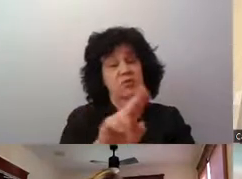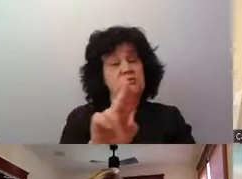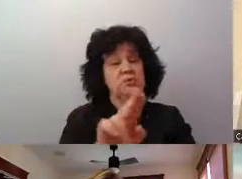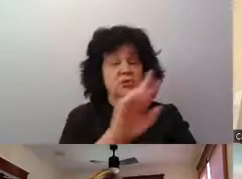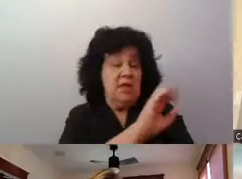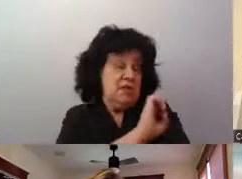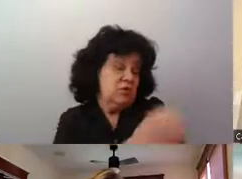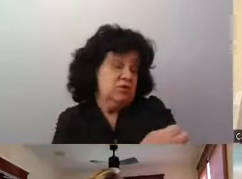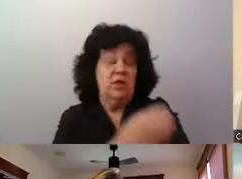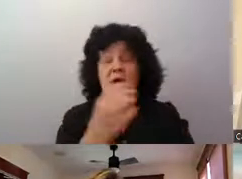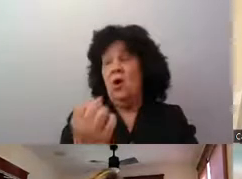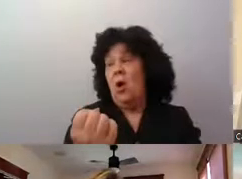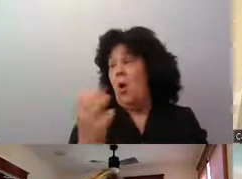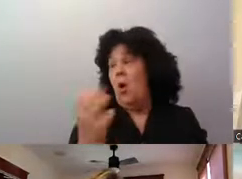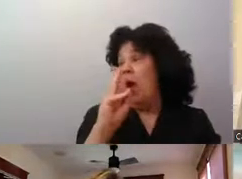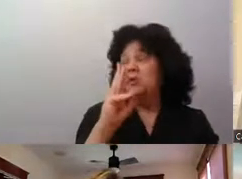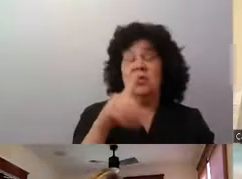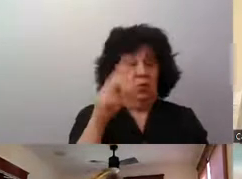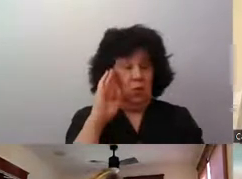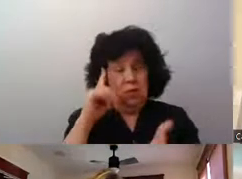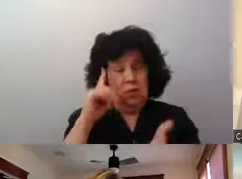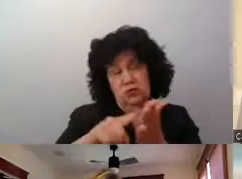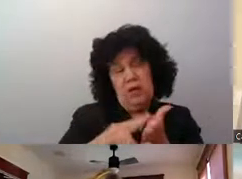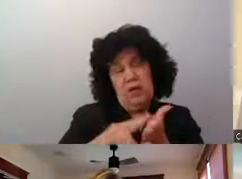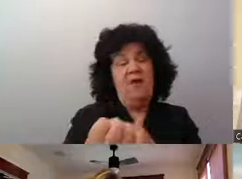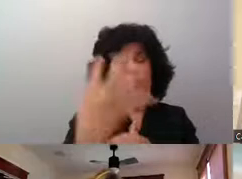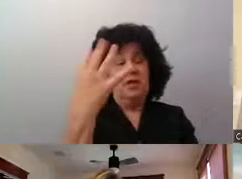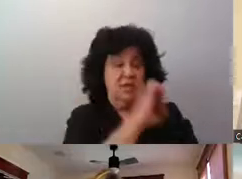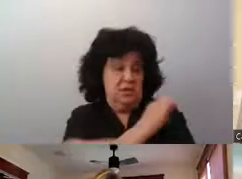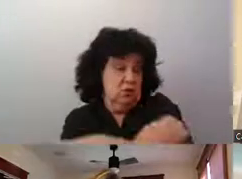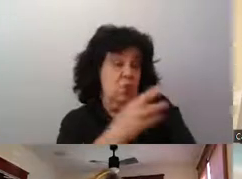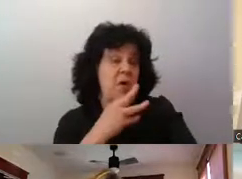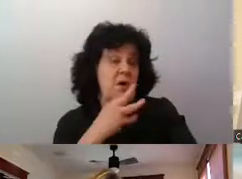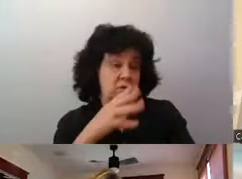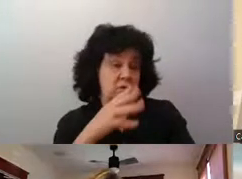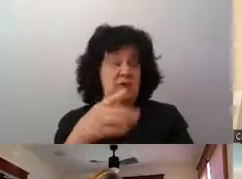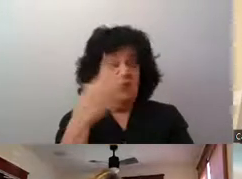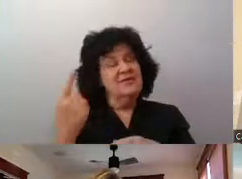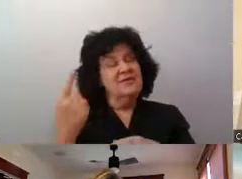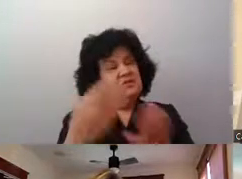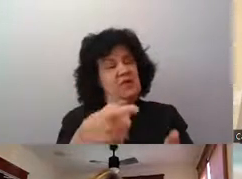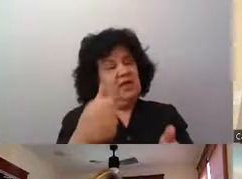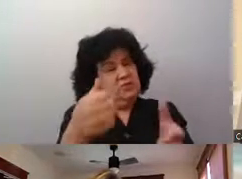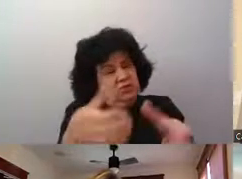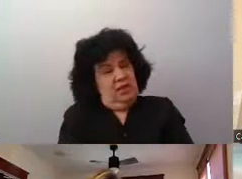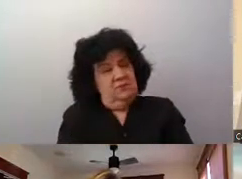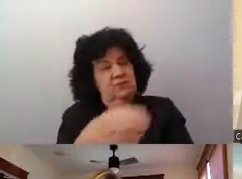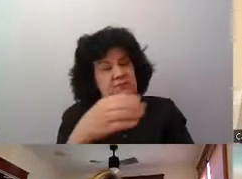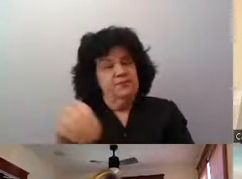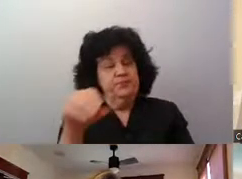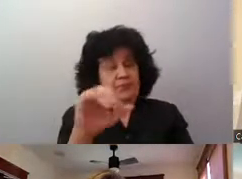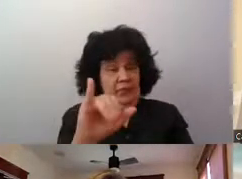how much energy and water you saved over the thing that you replaced, because it gives you a chance to do that. And so if